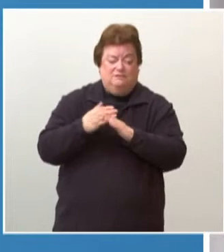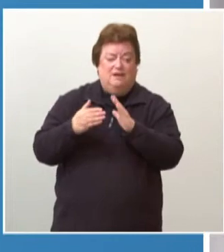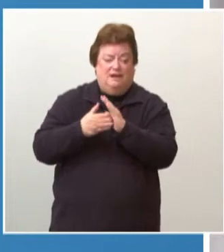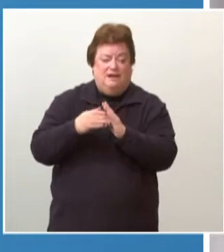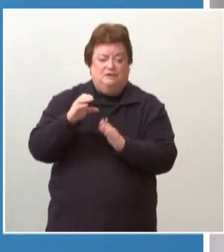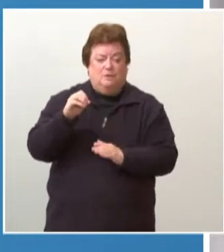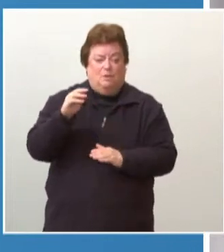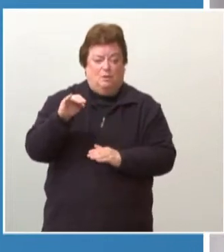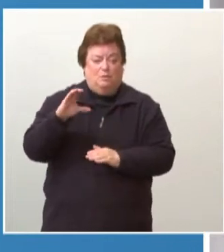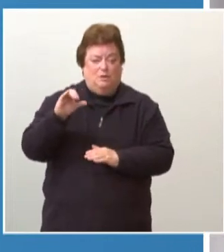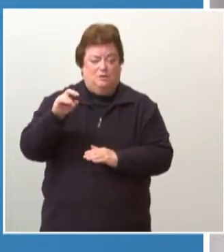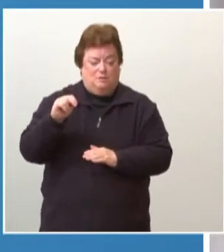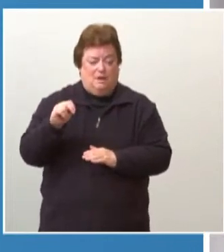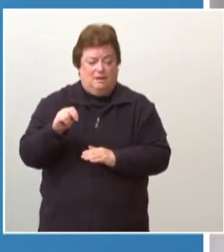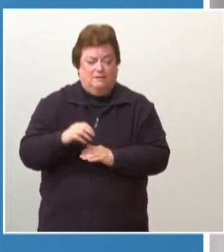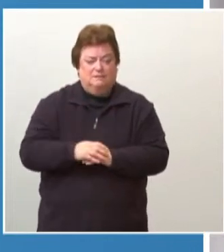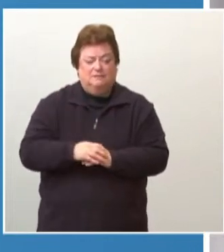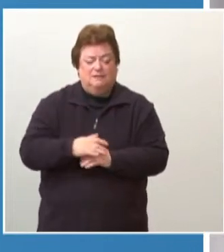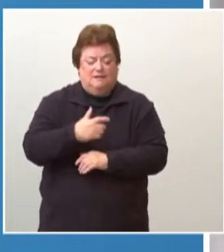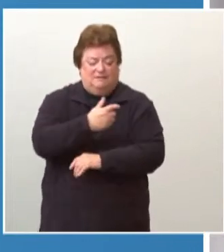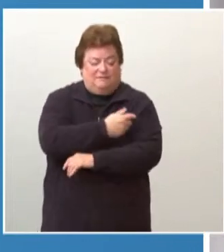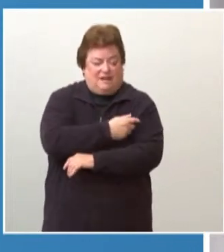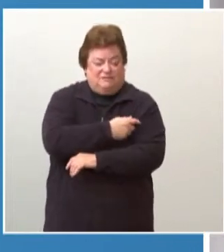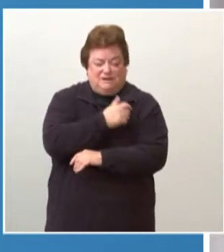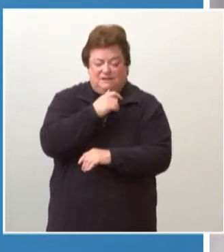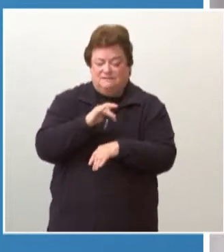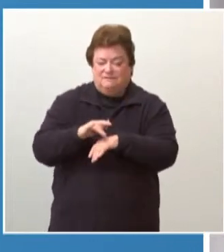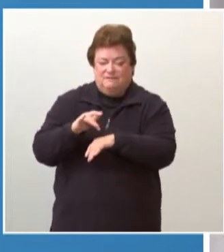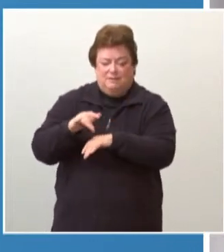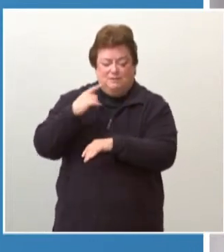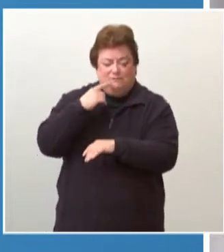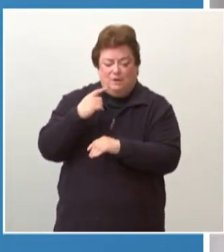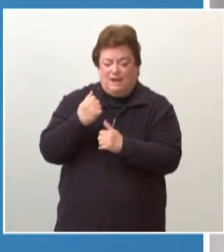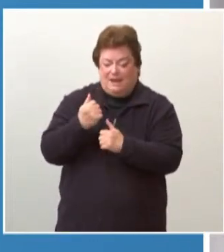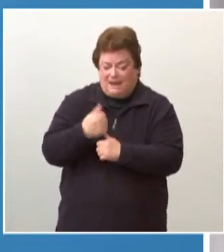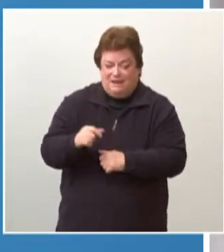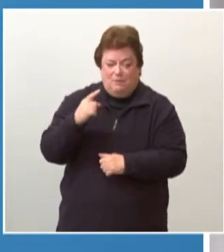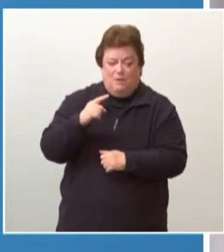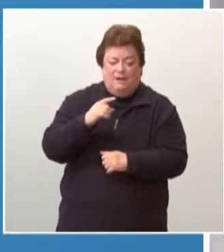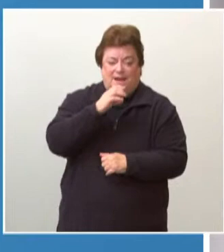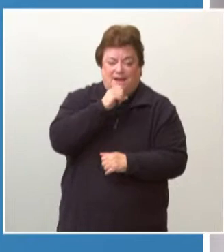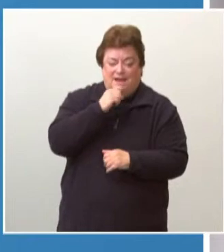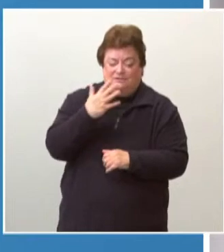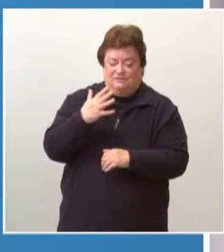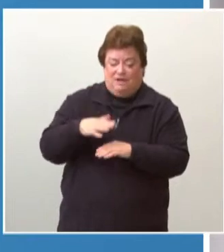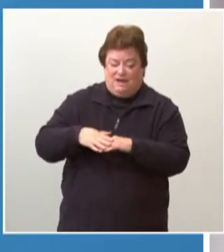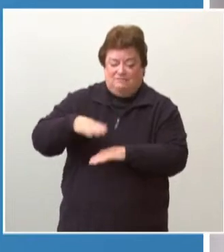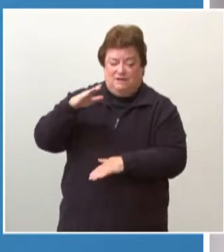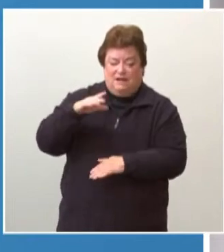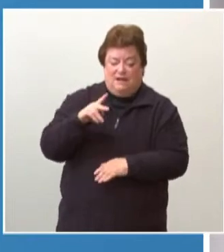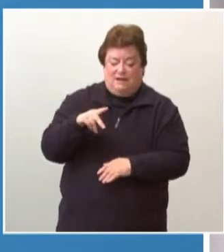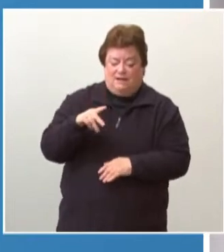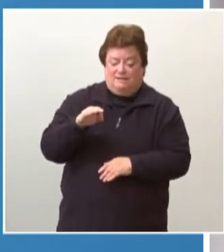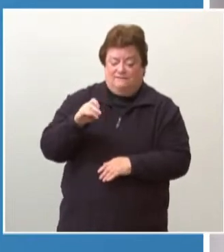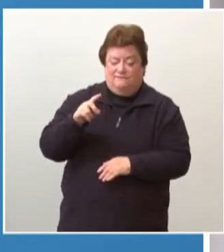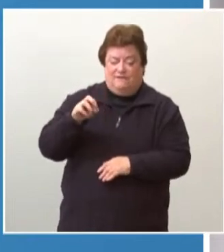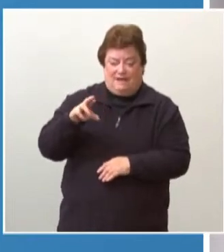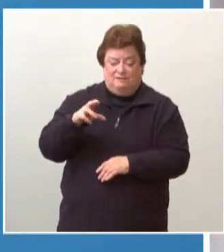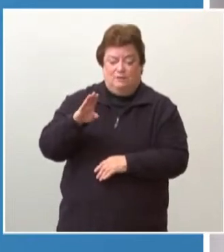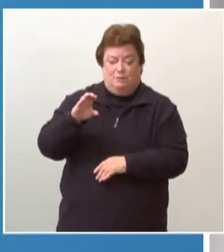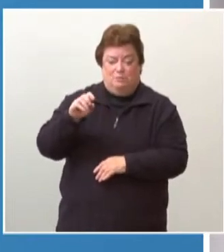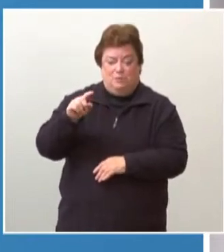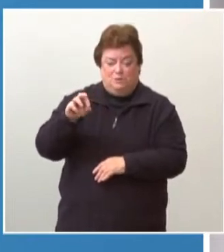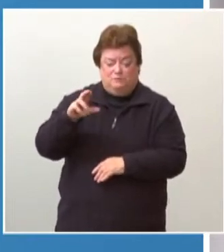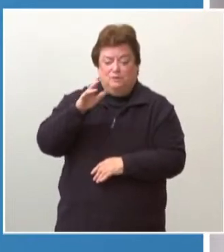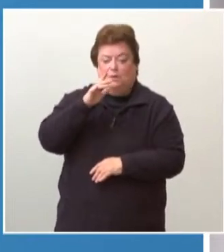Omicron variant. Vaccine is available for everyone age 5 and up, and last week, Pfizer booster doses were approved